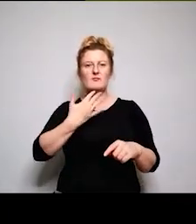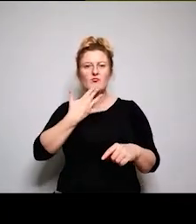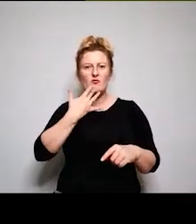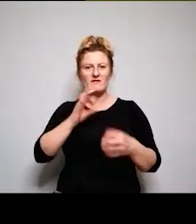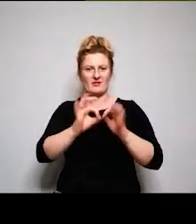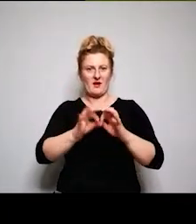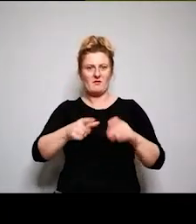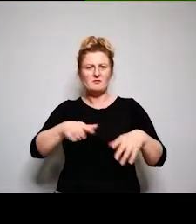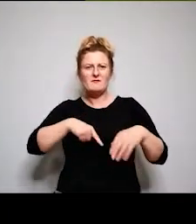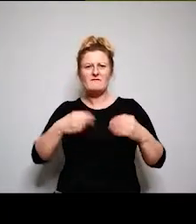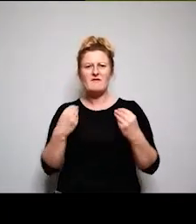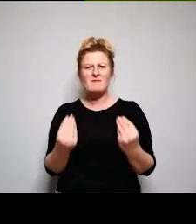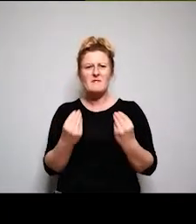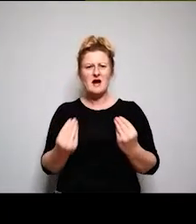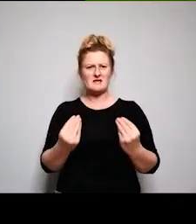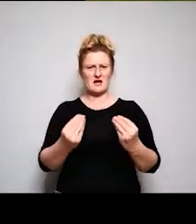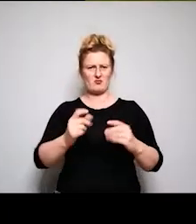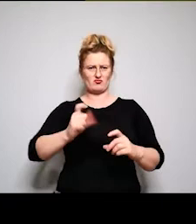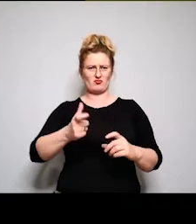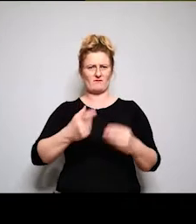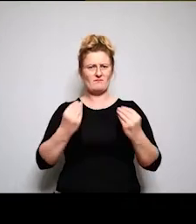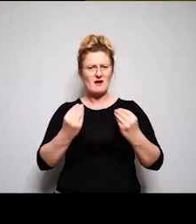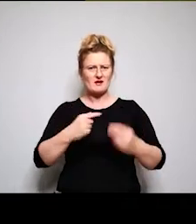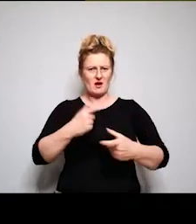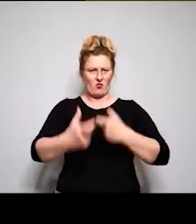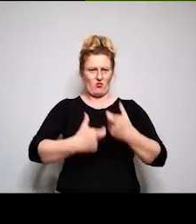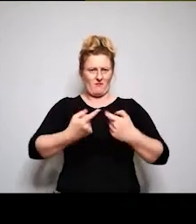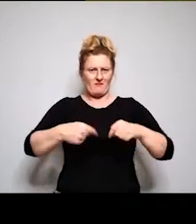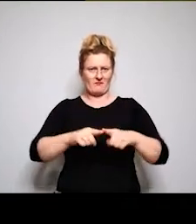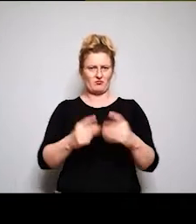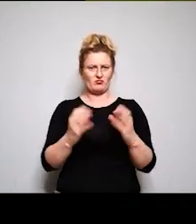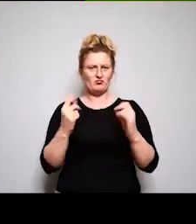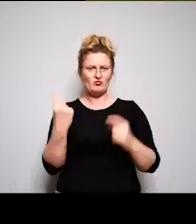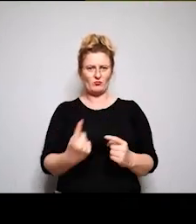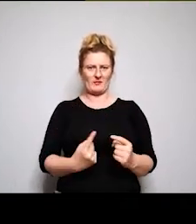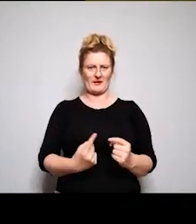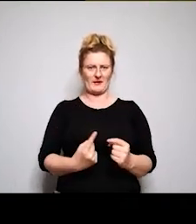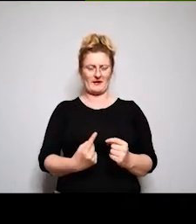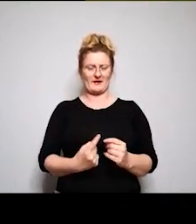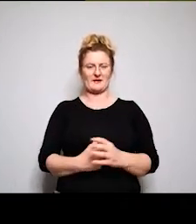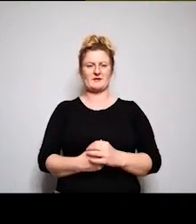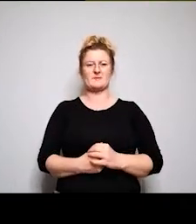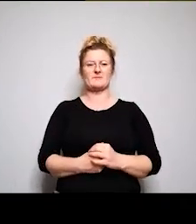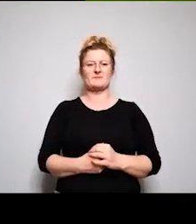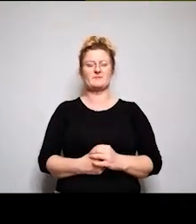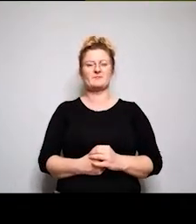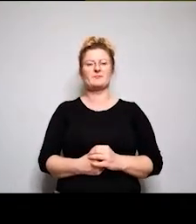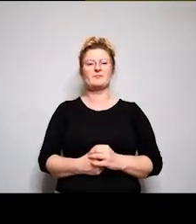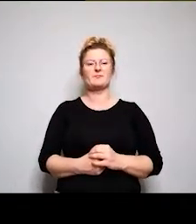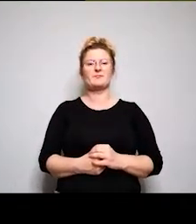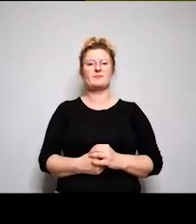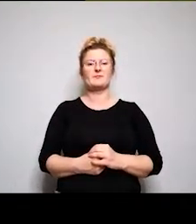because we saw in the puppet show that this and this and that. And this is touching for a father.